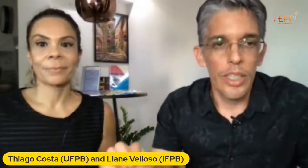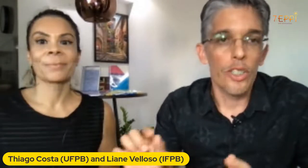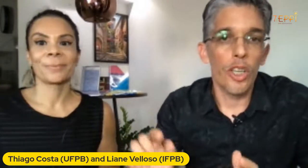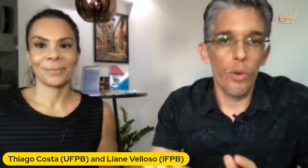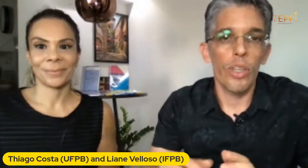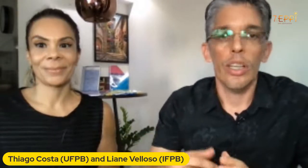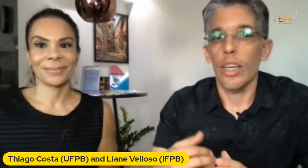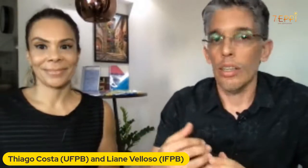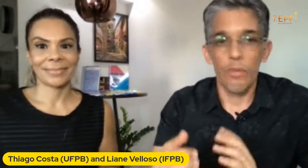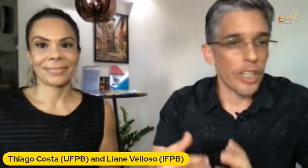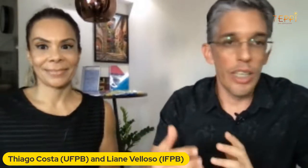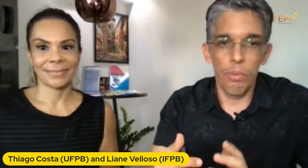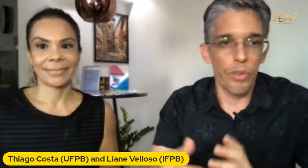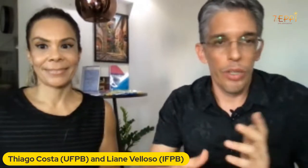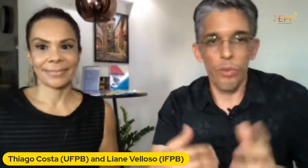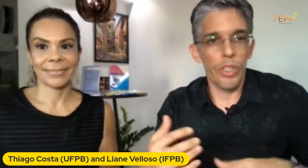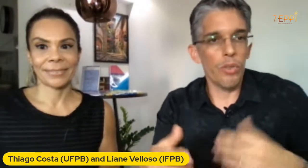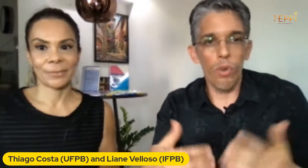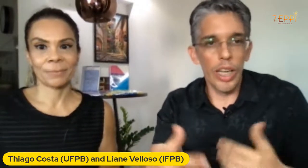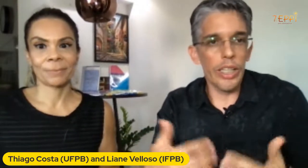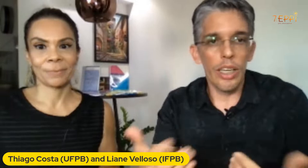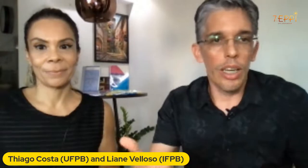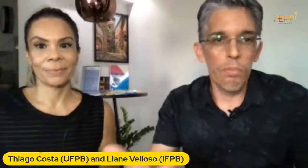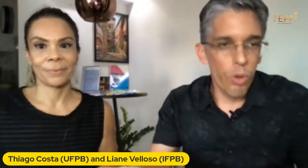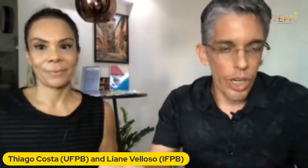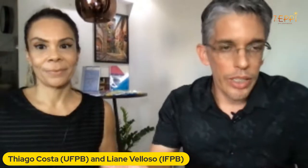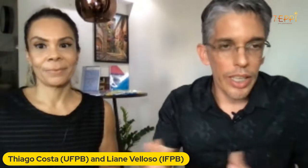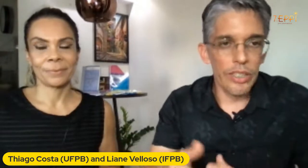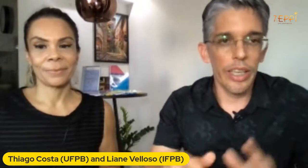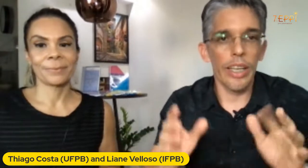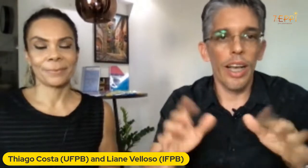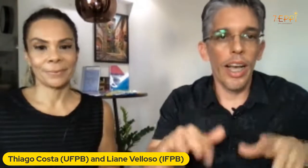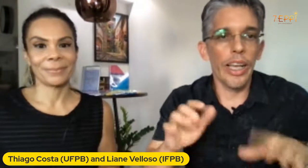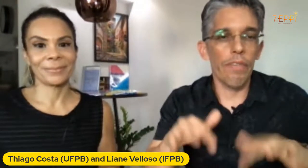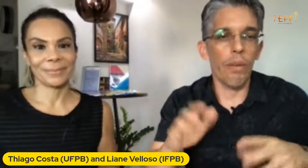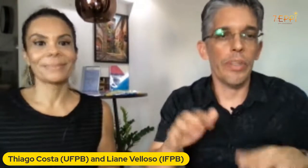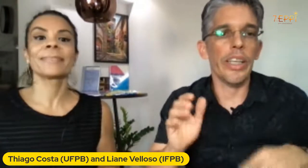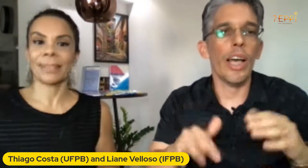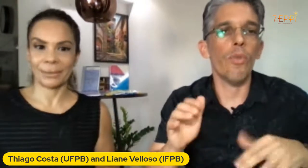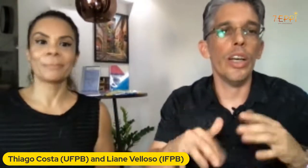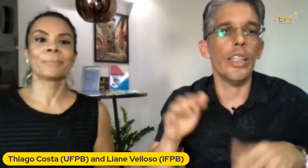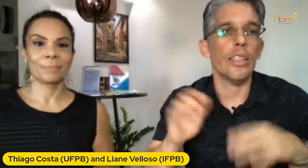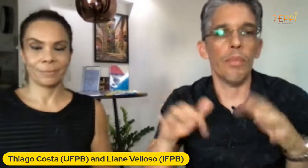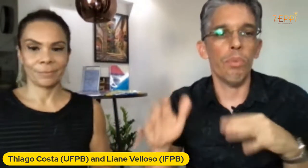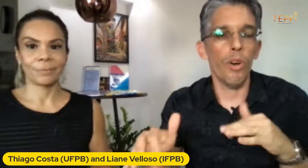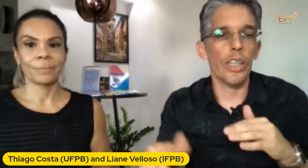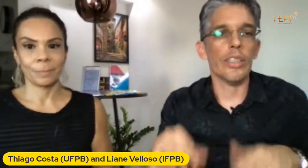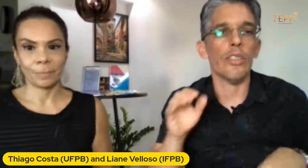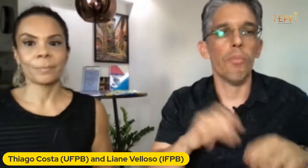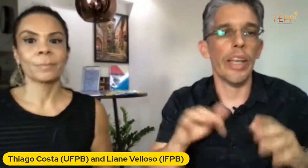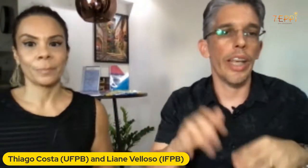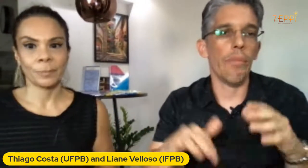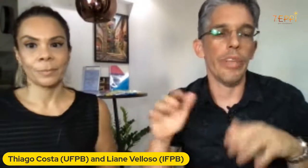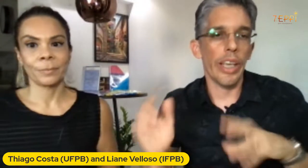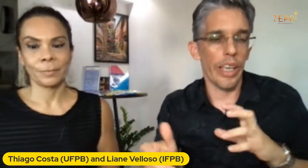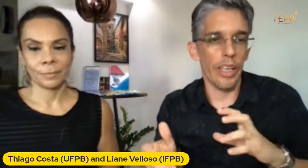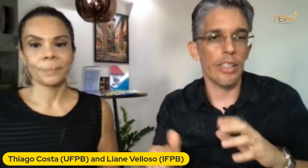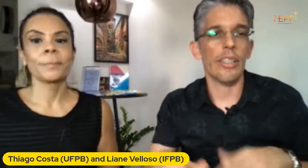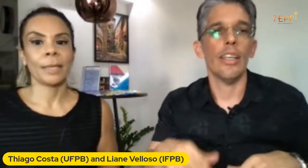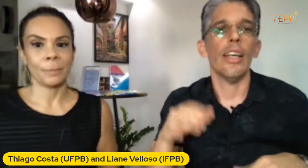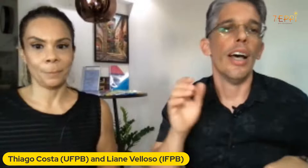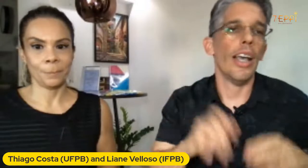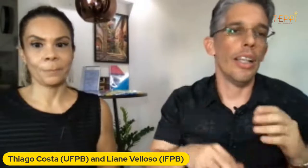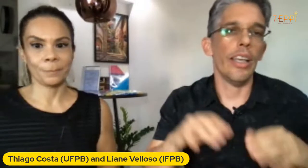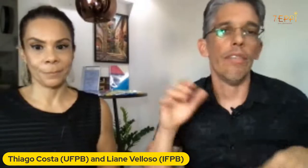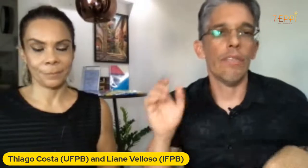efopli@gmail.com. So, for example, you want a book and say, hi, EFOPLI, I want the book. So my name